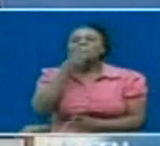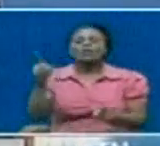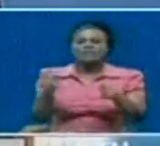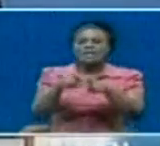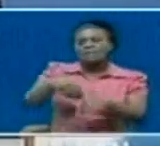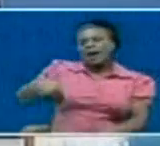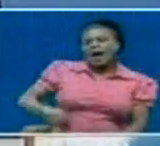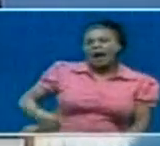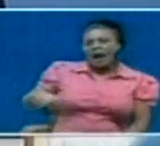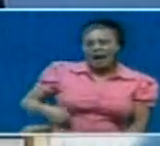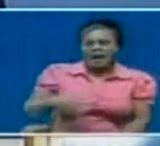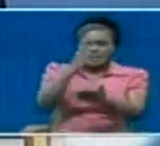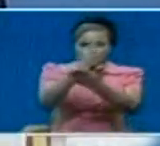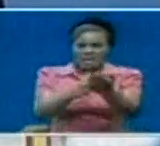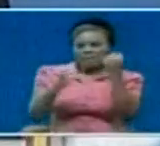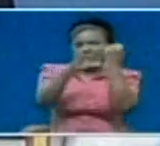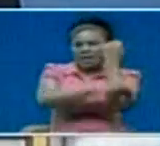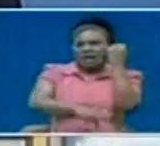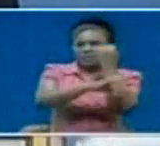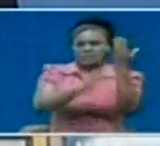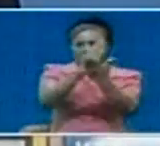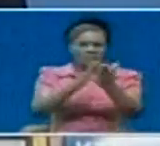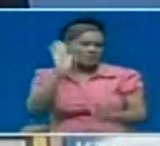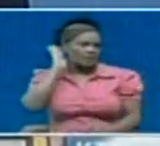course, that was ravaging some parts of the country. Let's listen in.